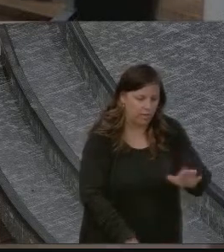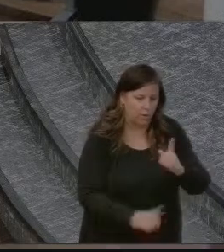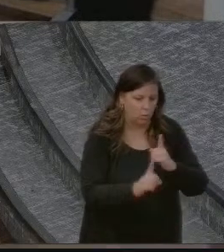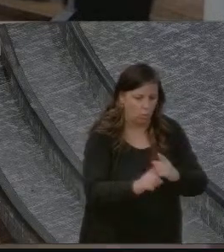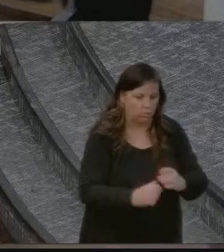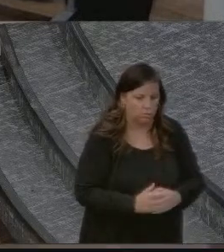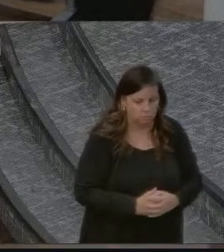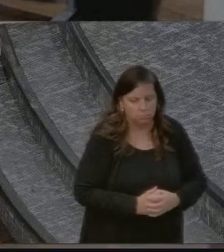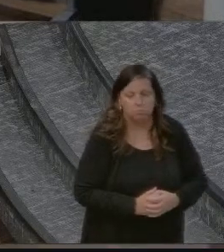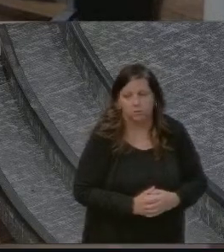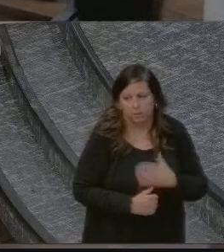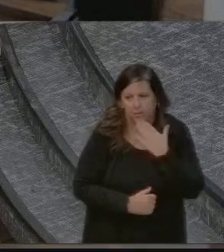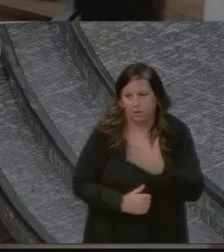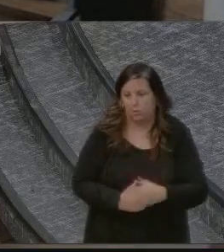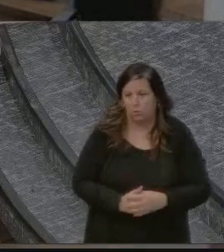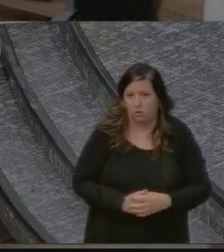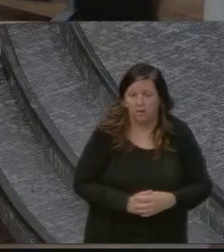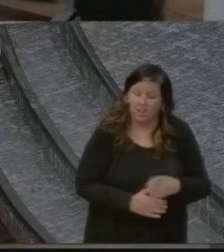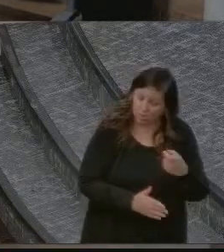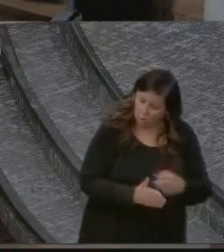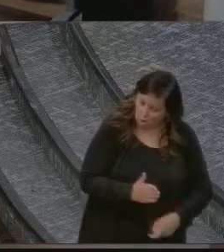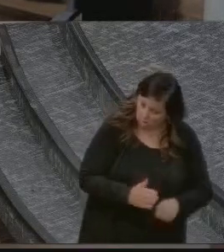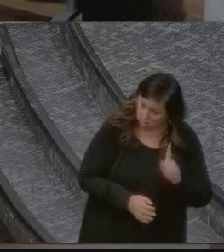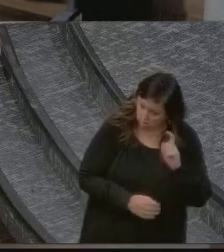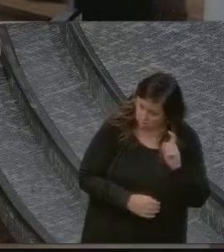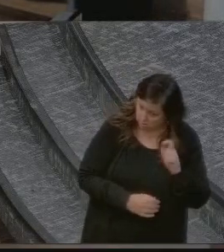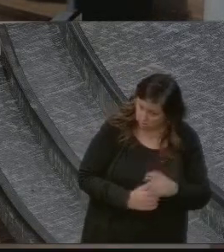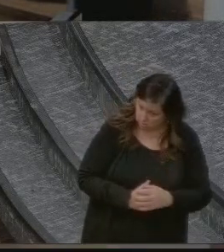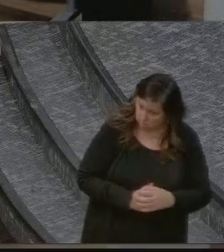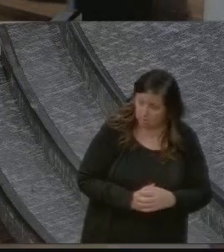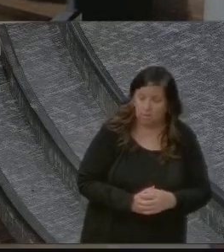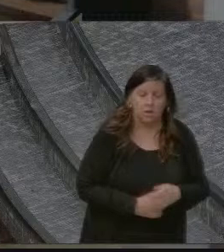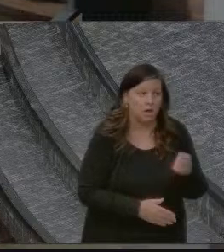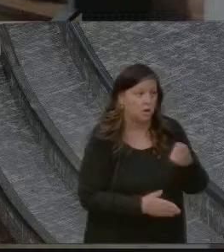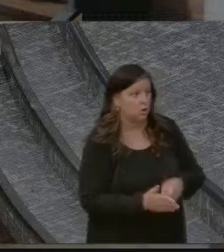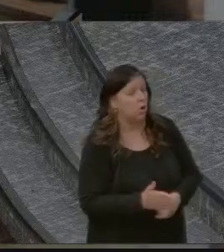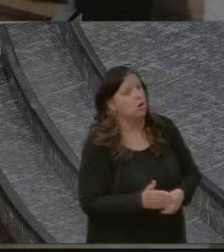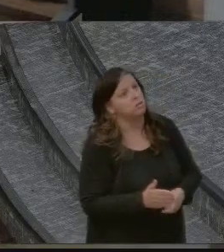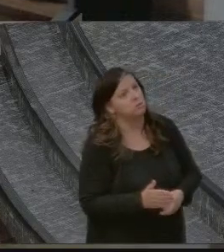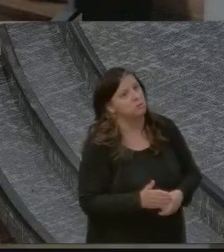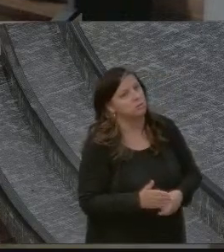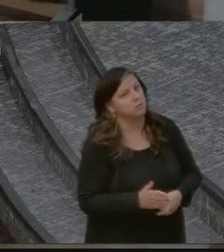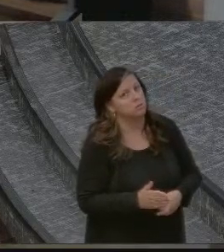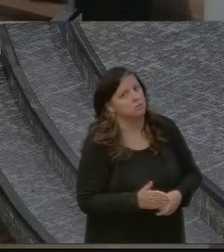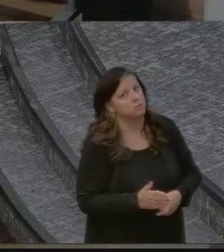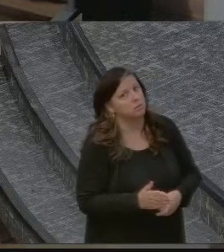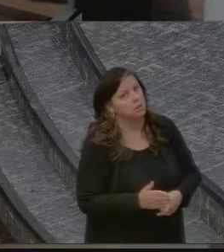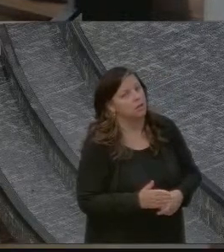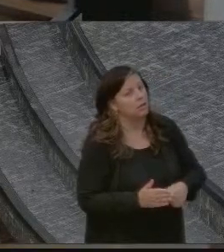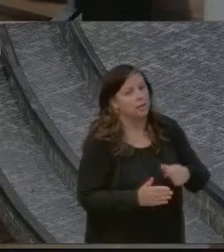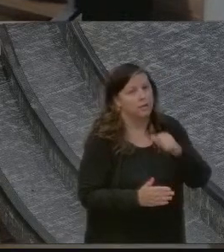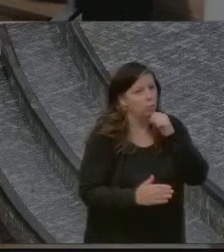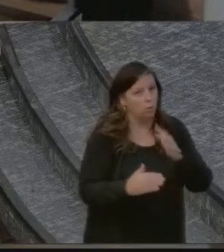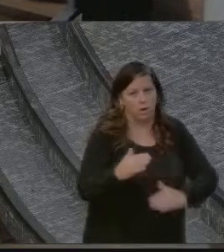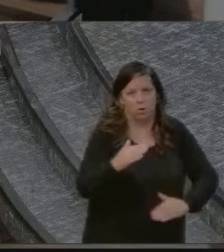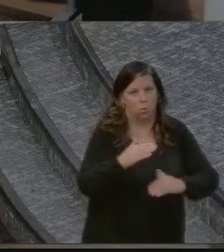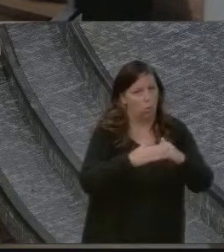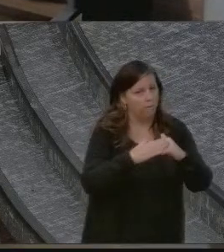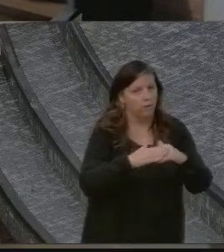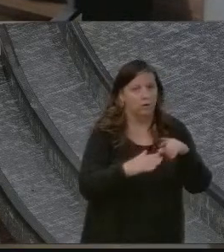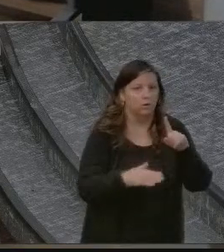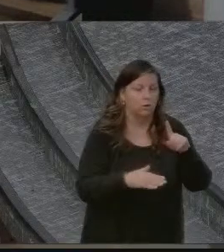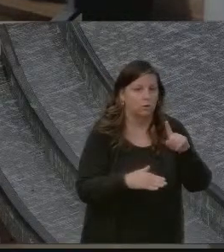thank you. And the cost? The cost is not to exceed $260,000.